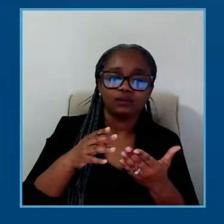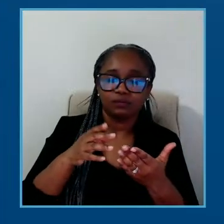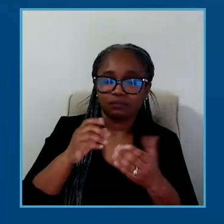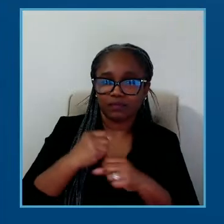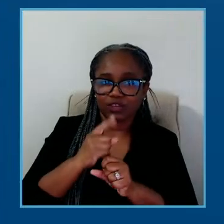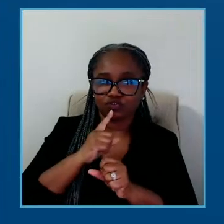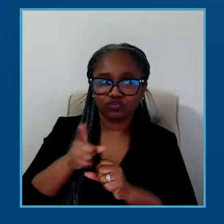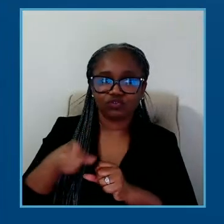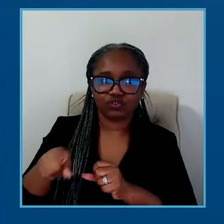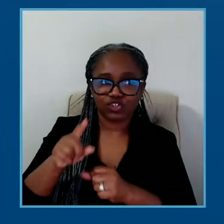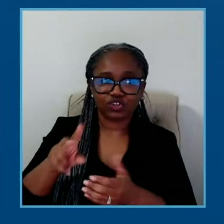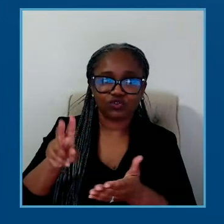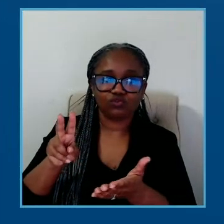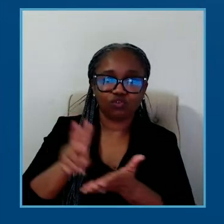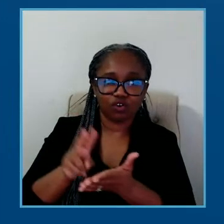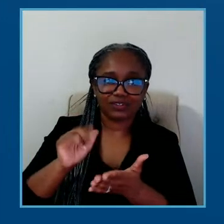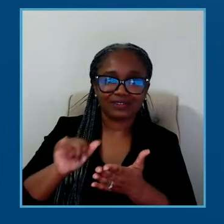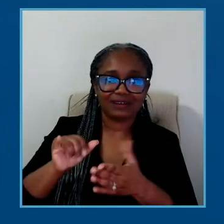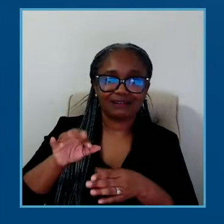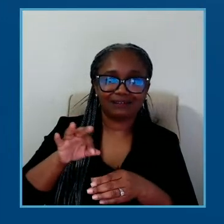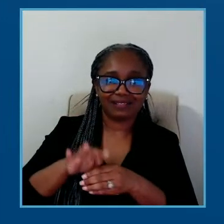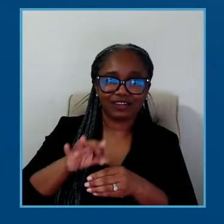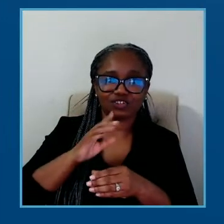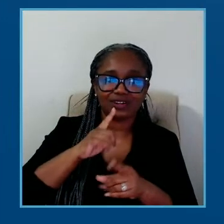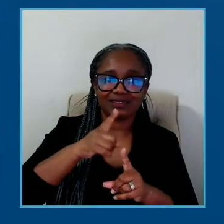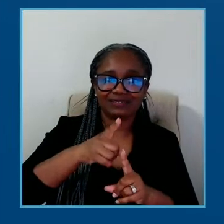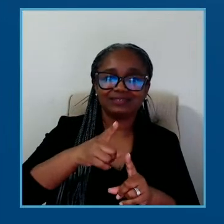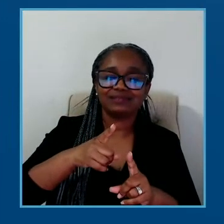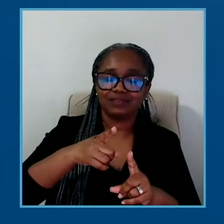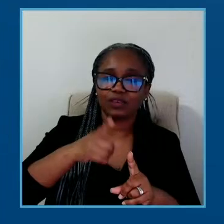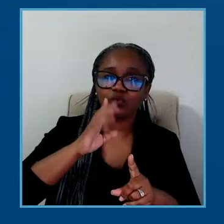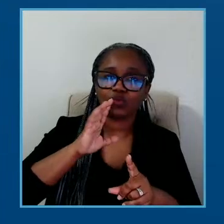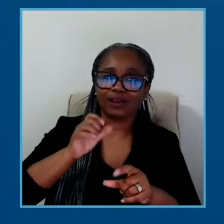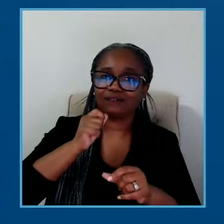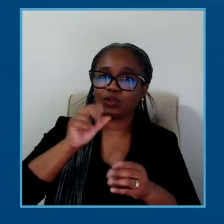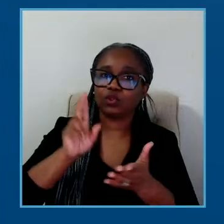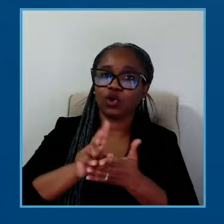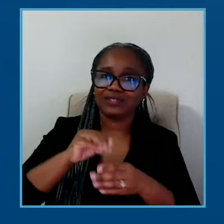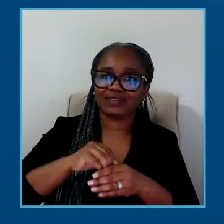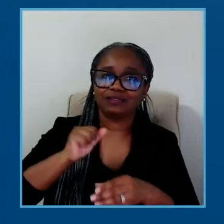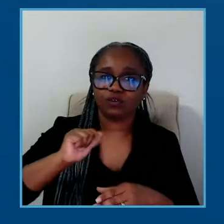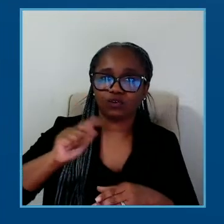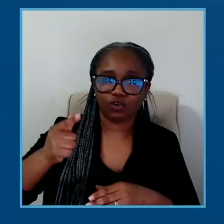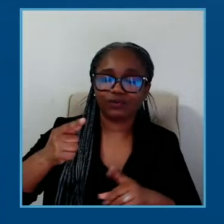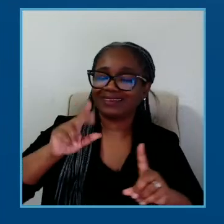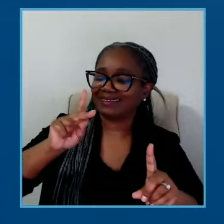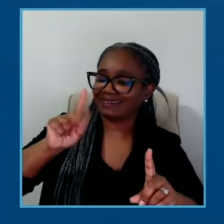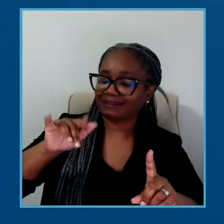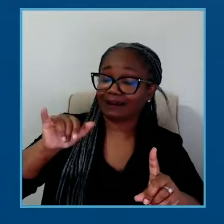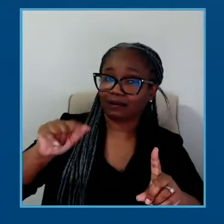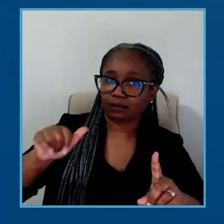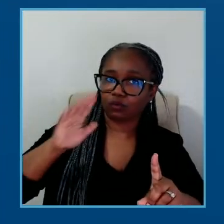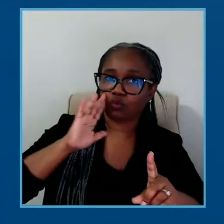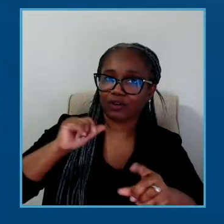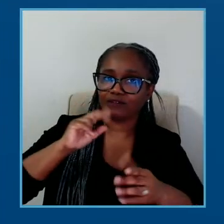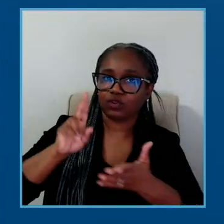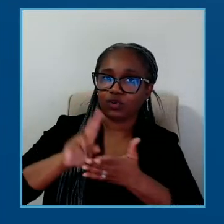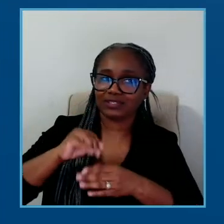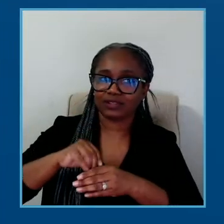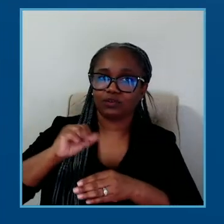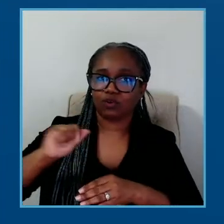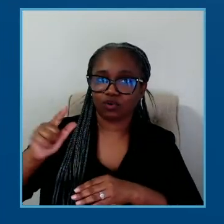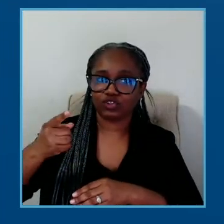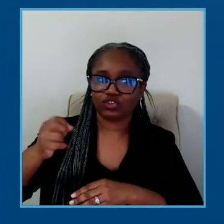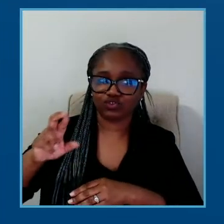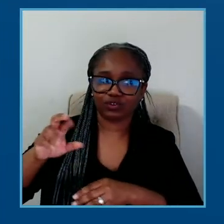head start on the women on the all-gender ballot. Whereas the challenger established through statistical and mathematical analysis that